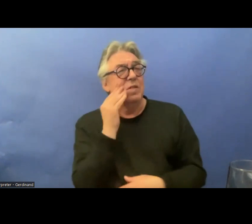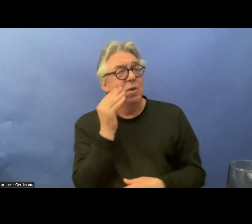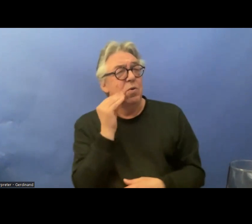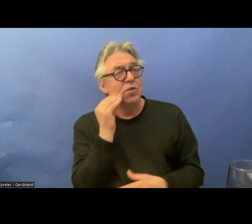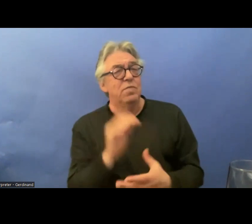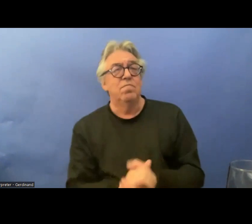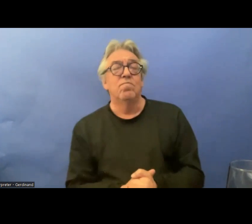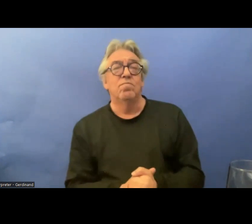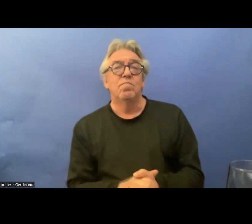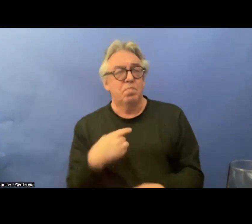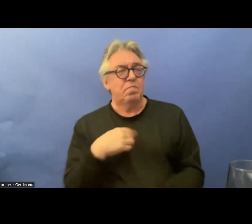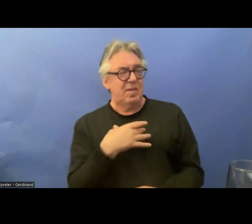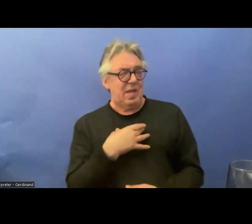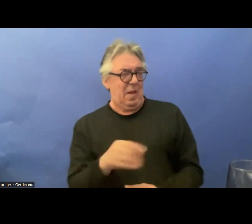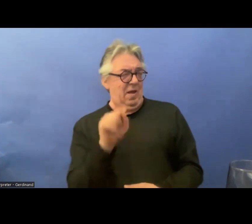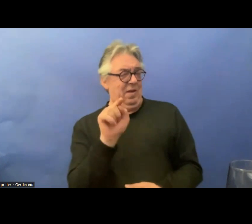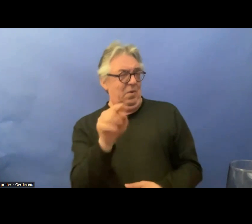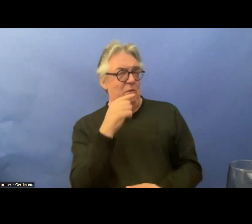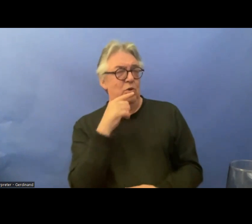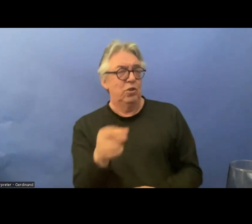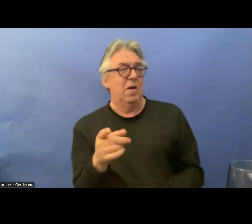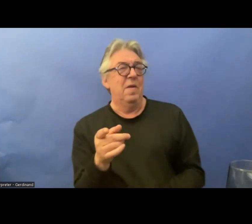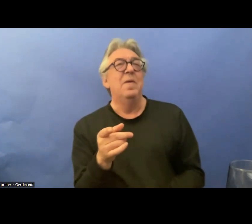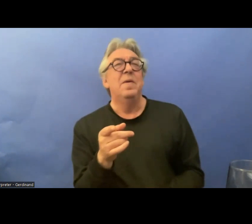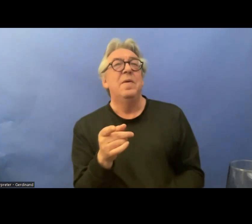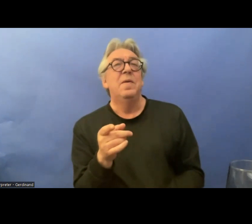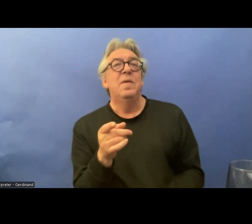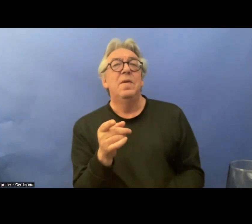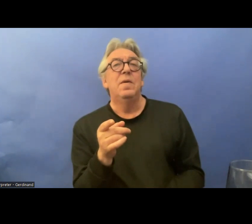the recommendation about working with